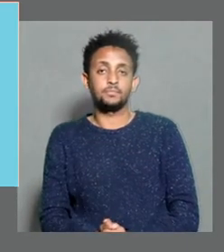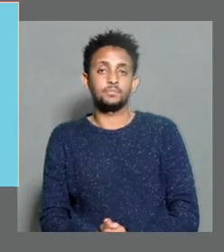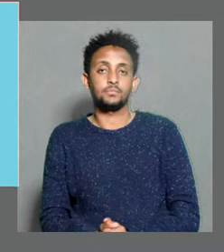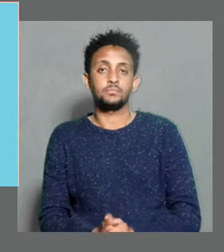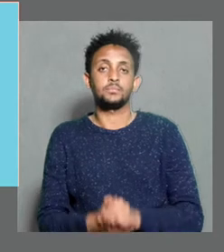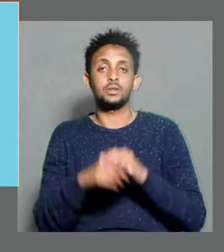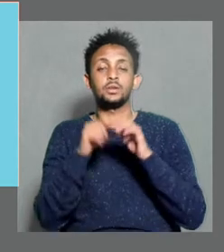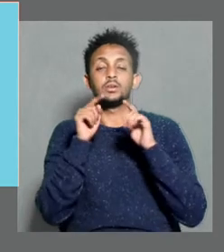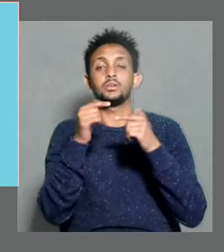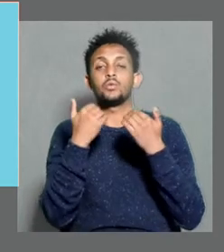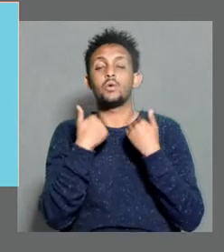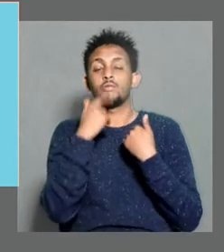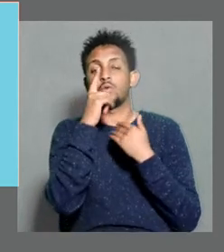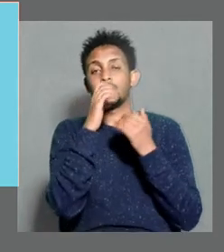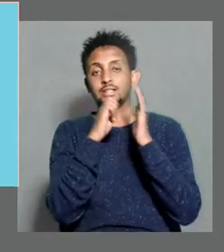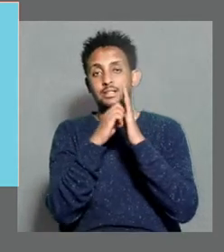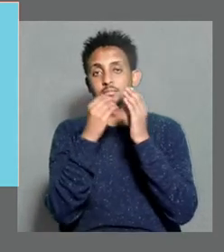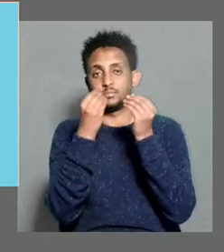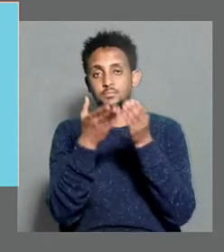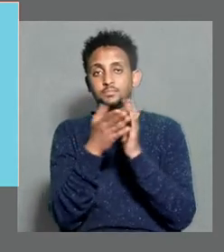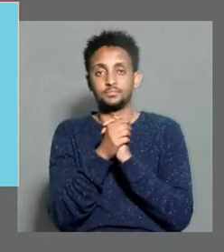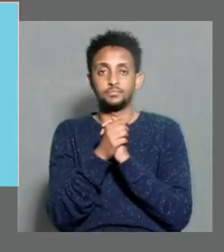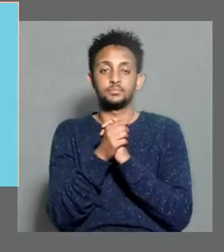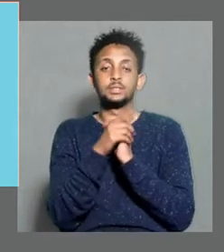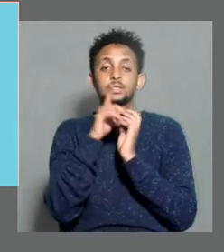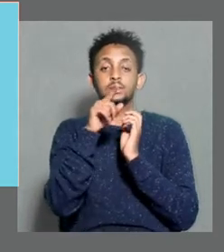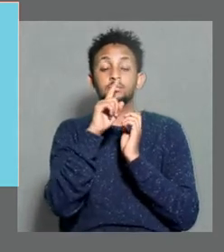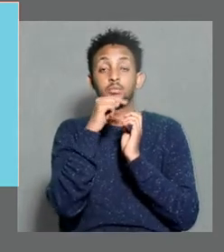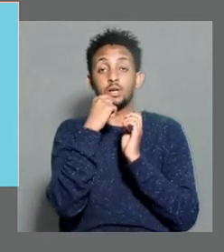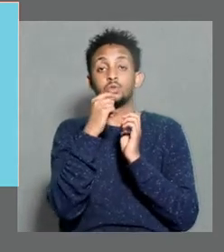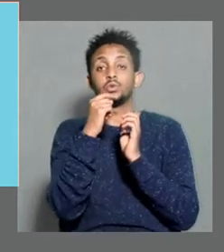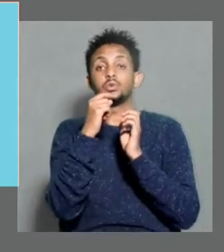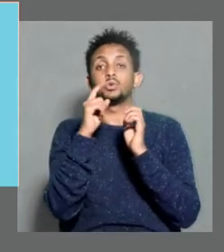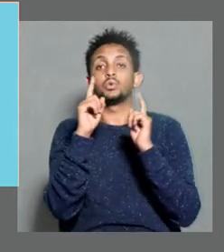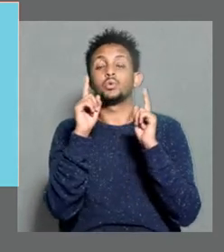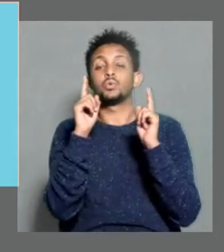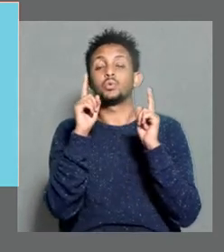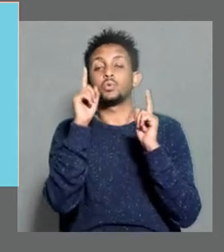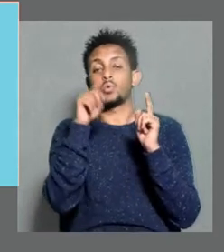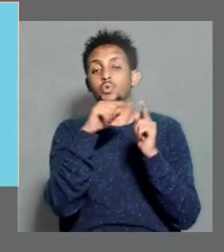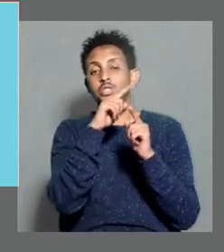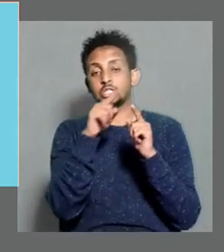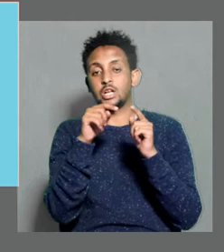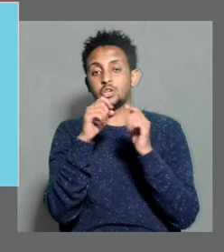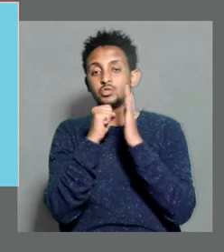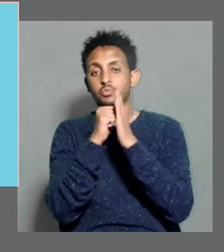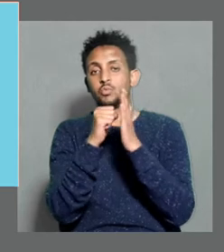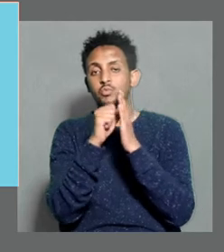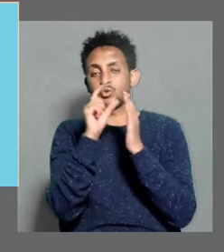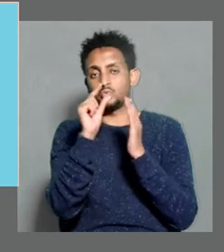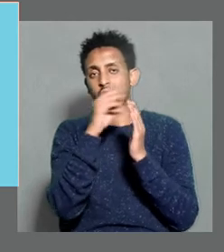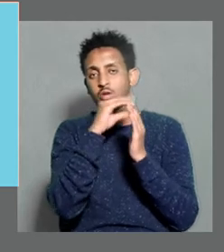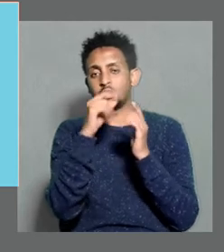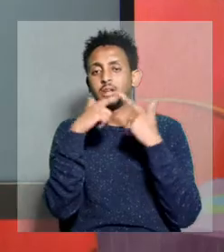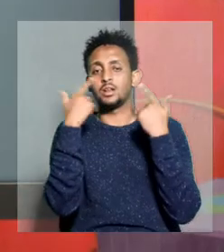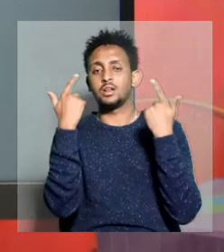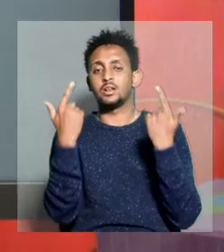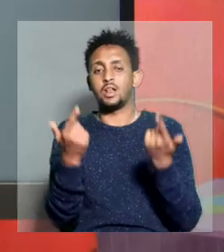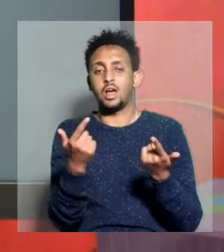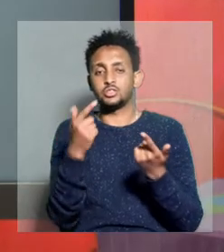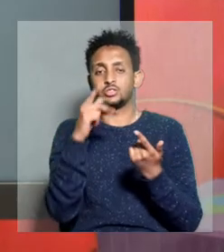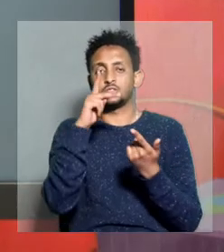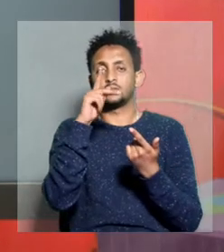Here we have one example. It says that the cross-sectional areas of a small and a larger piston. Here you have two